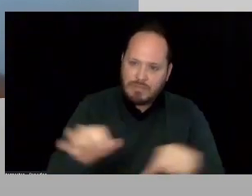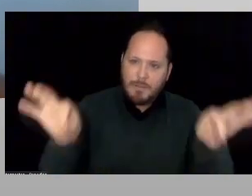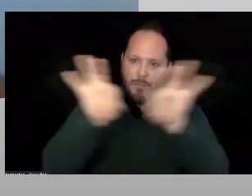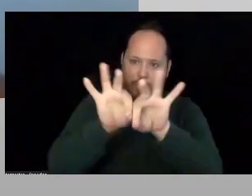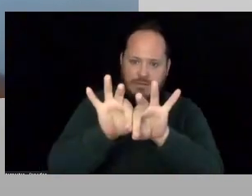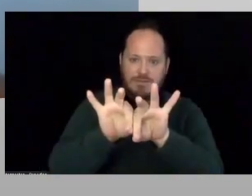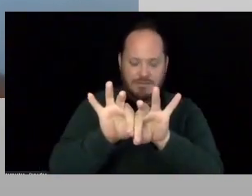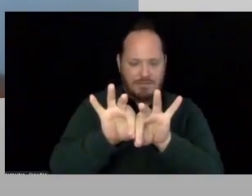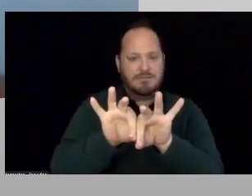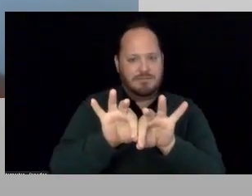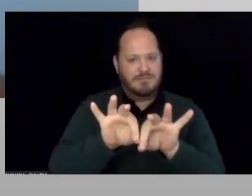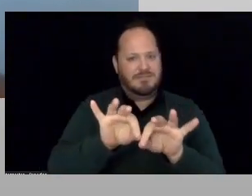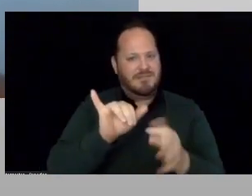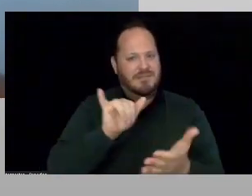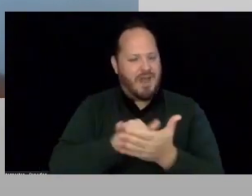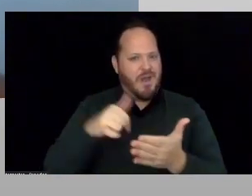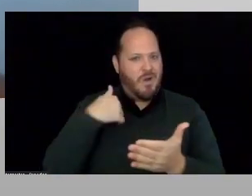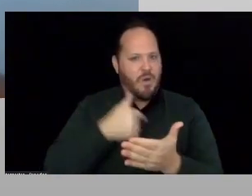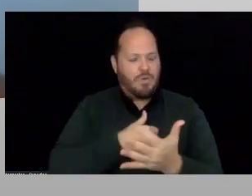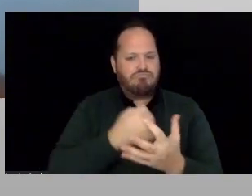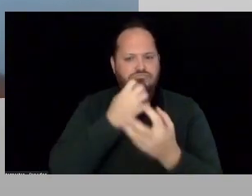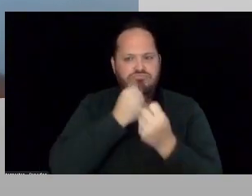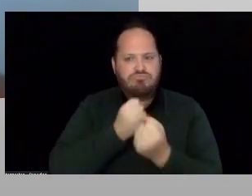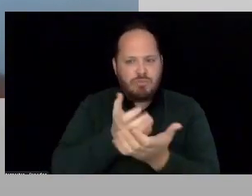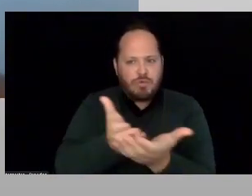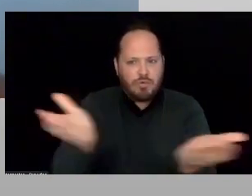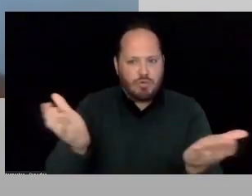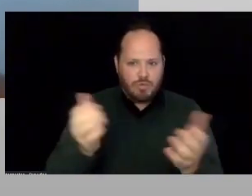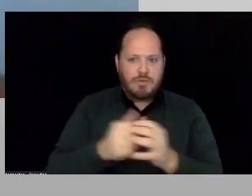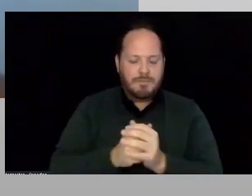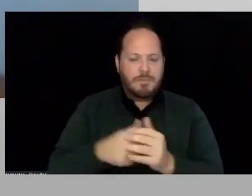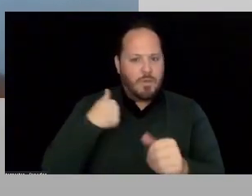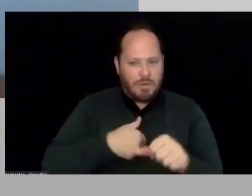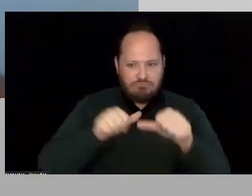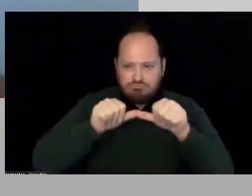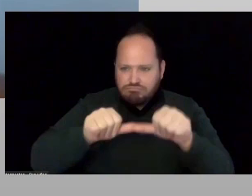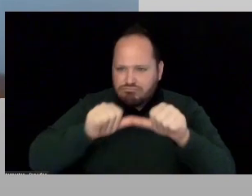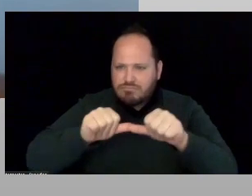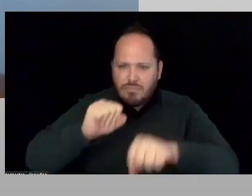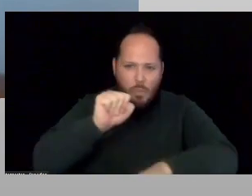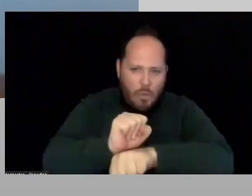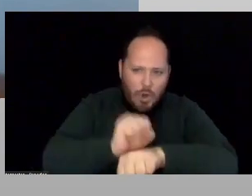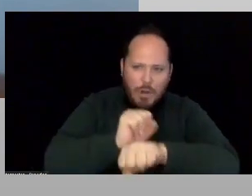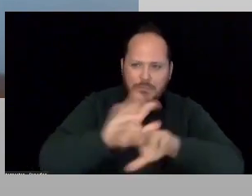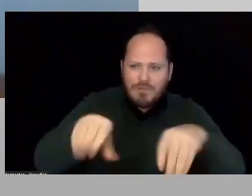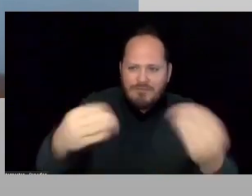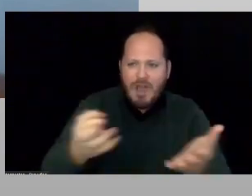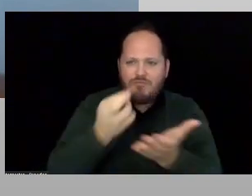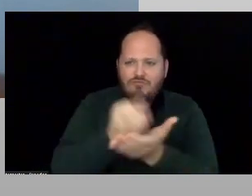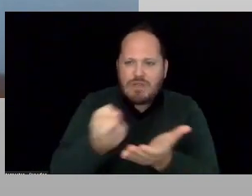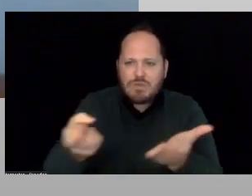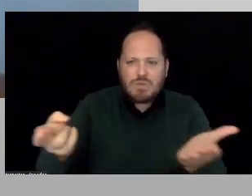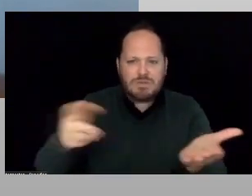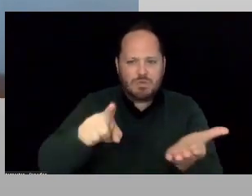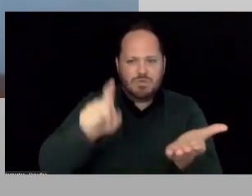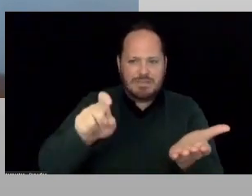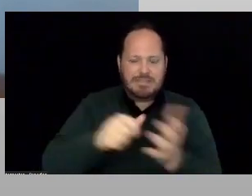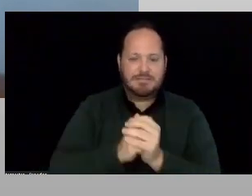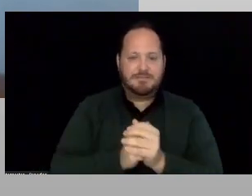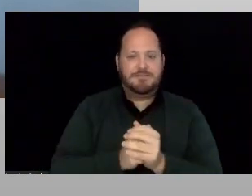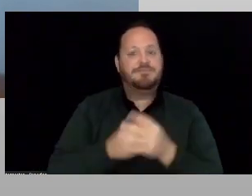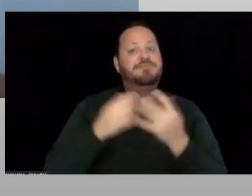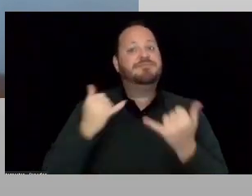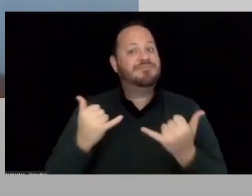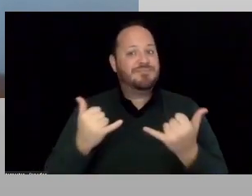775 Benefits Group. We continue working hard to get you the resources that you need most. We'd like to spend today's Facebook